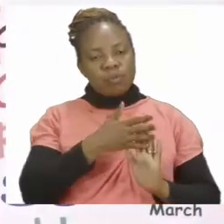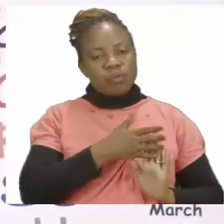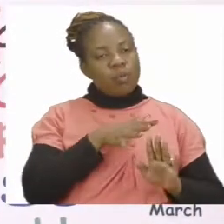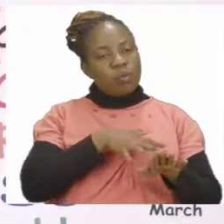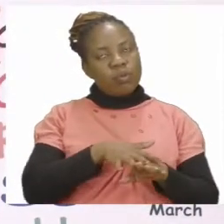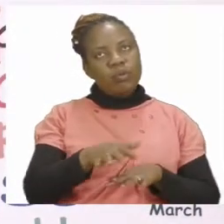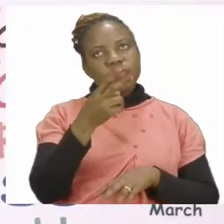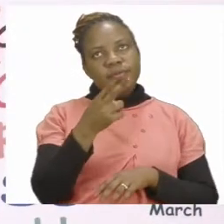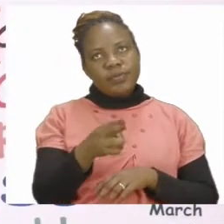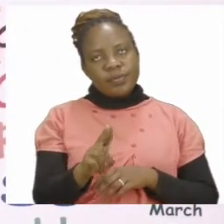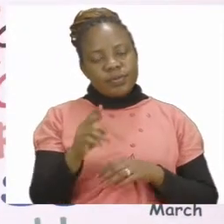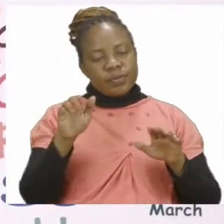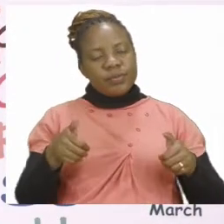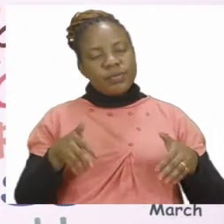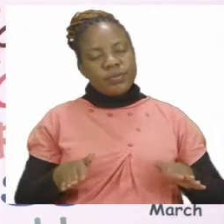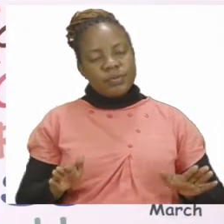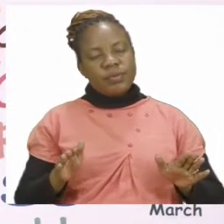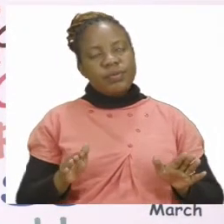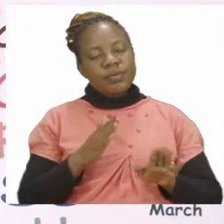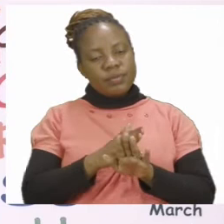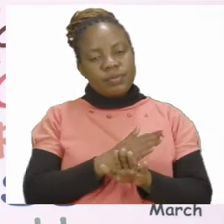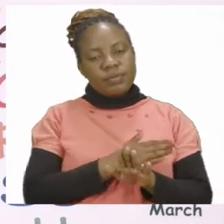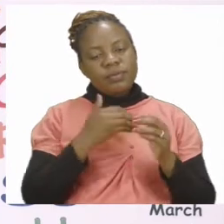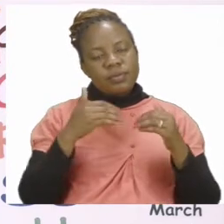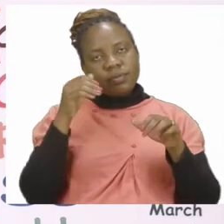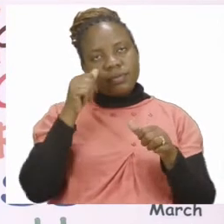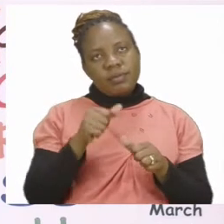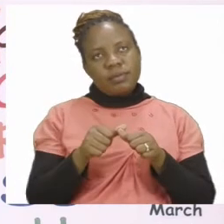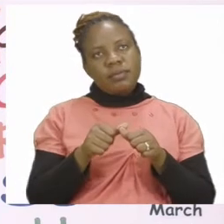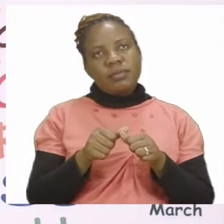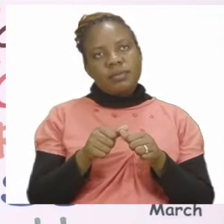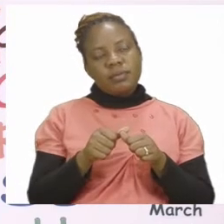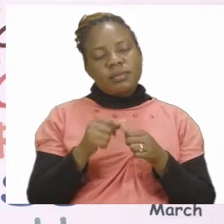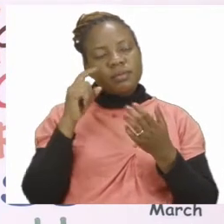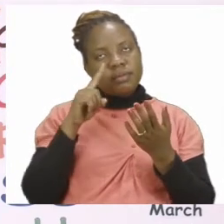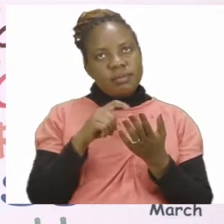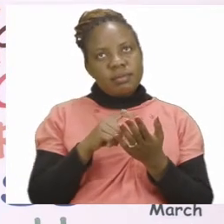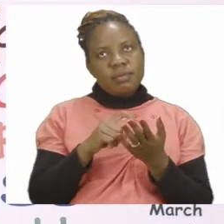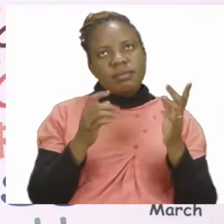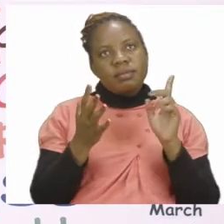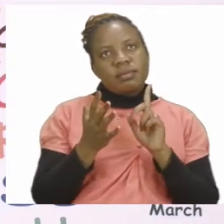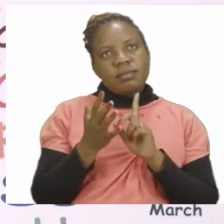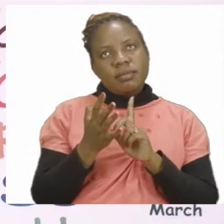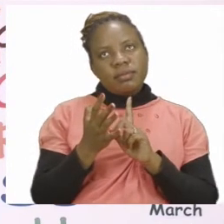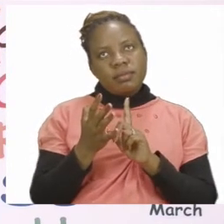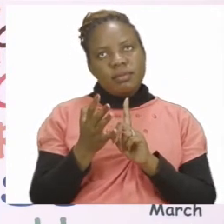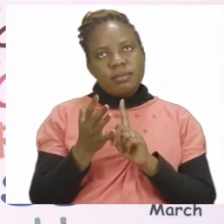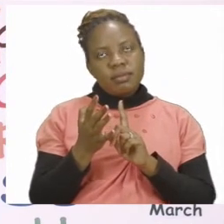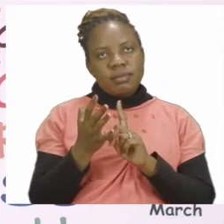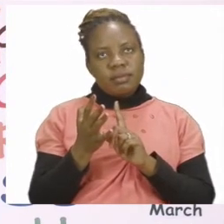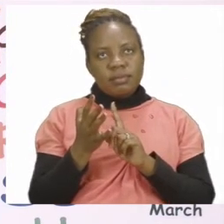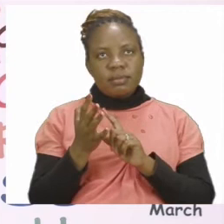and girls, before we start our lesson, remember we have to sanitize.